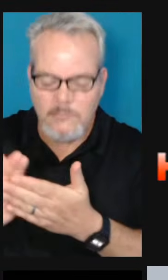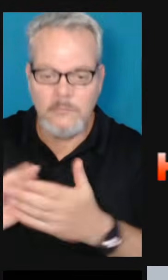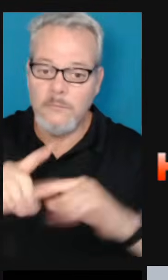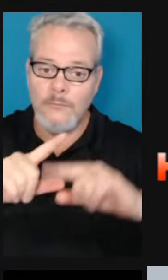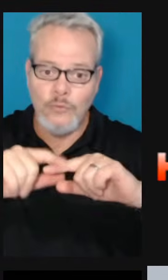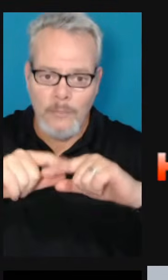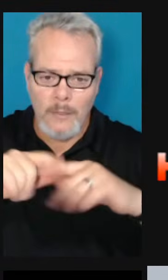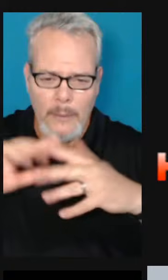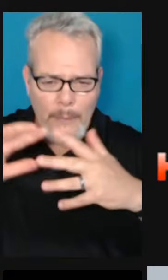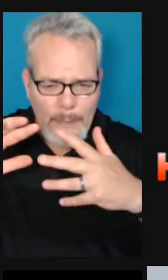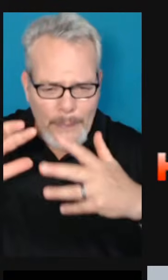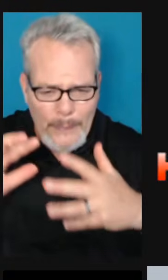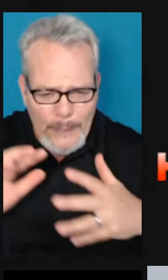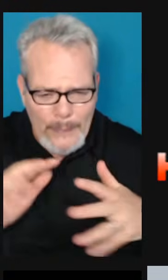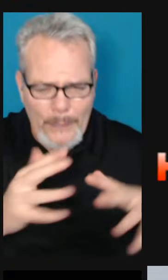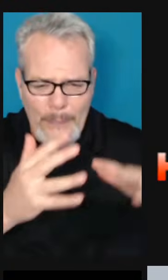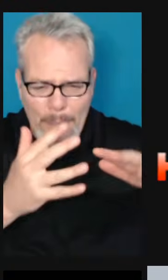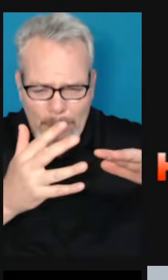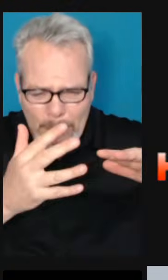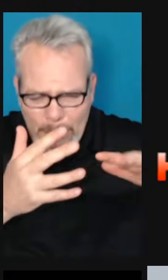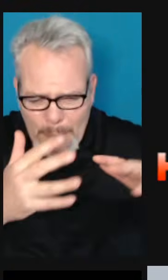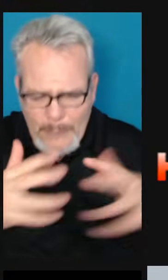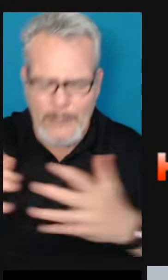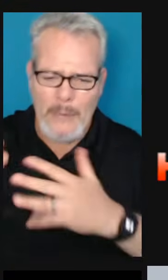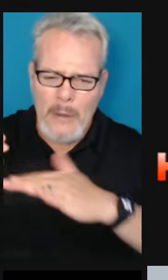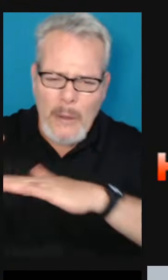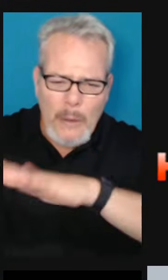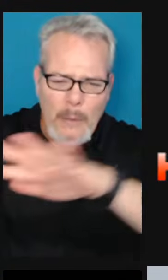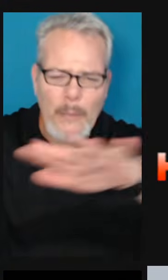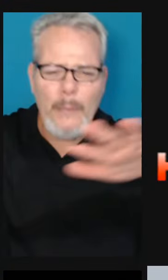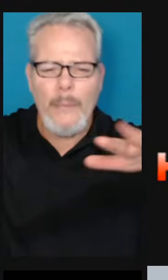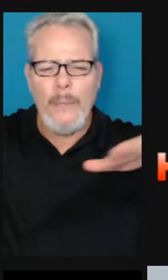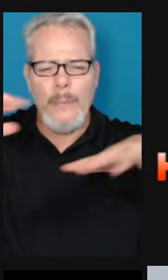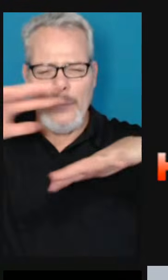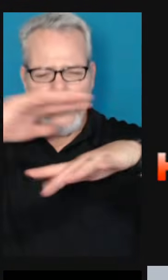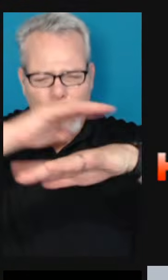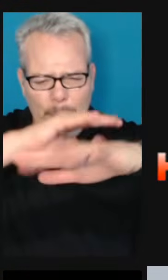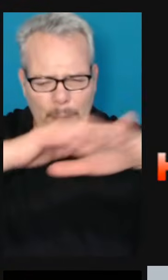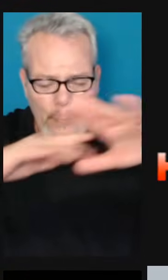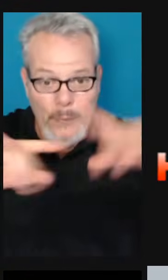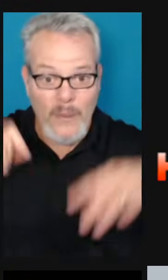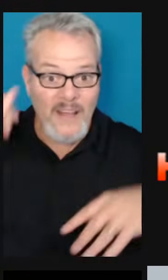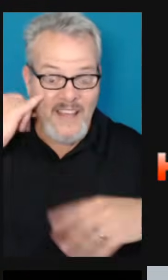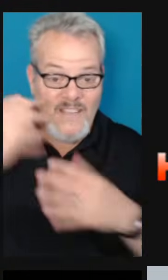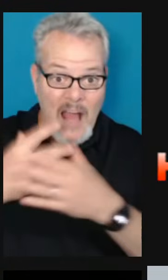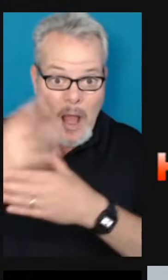how dusty the stuff's getting mobilized outside your house, you might need to